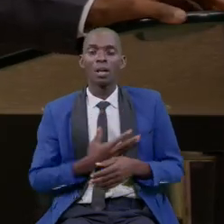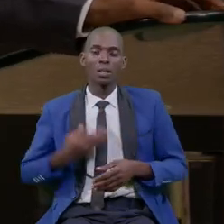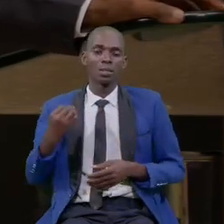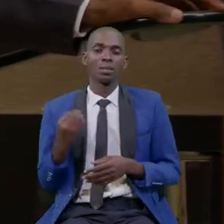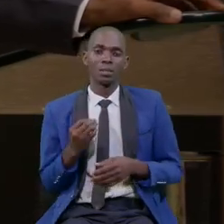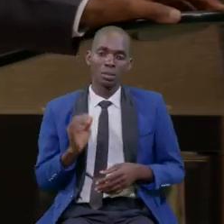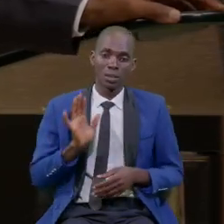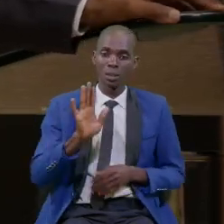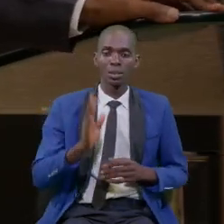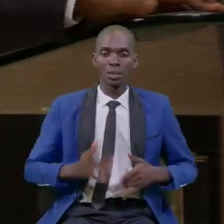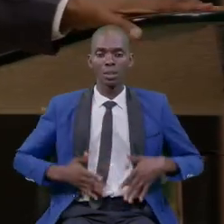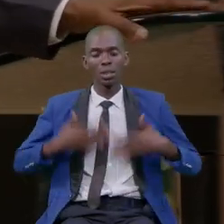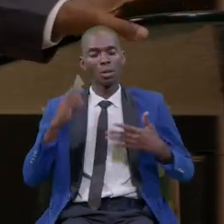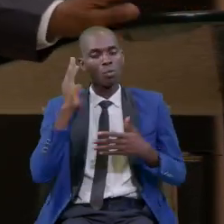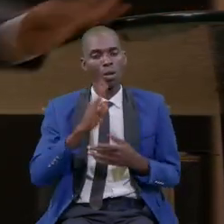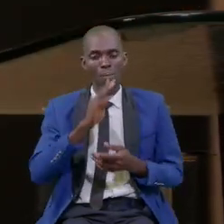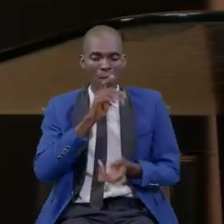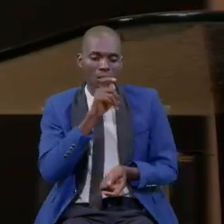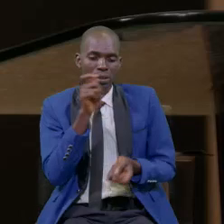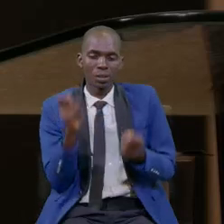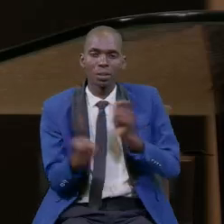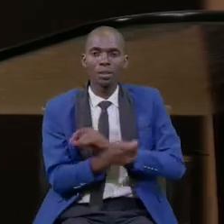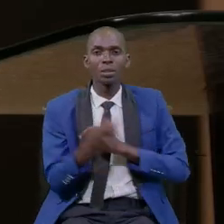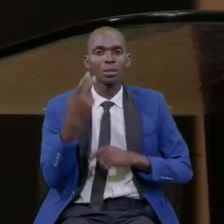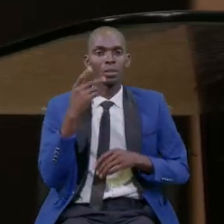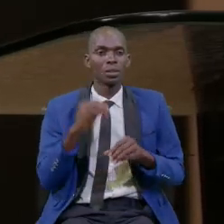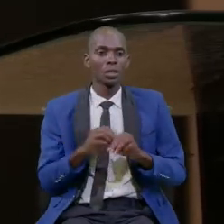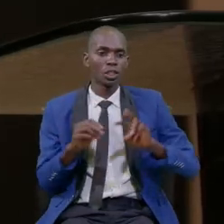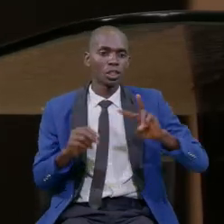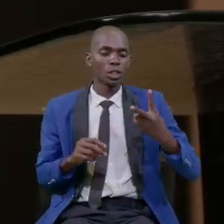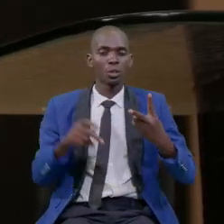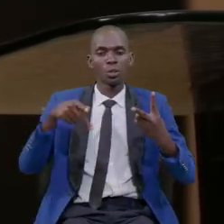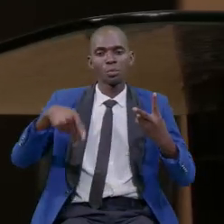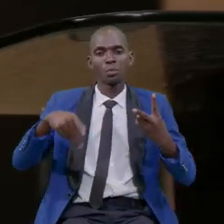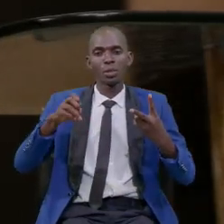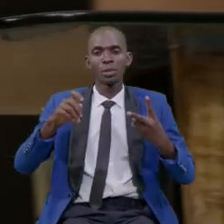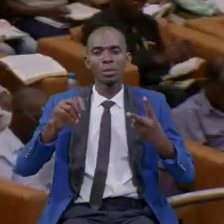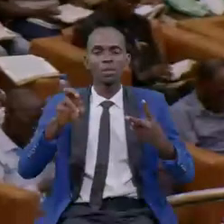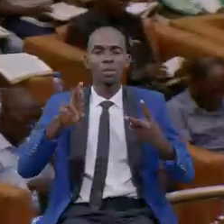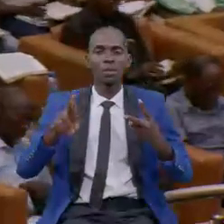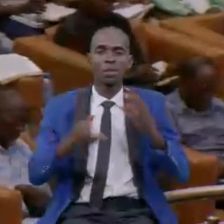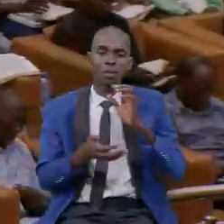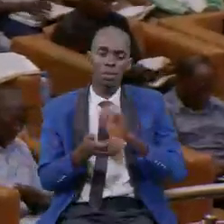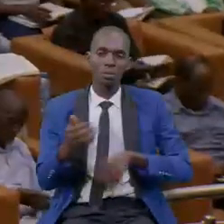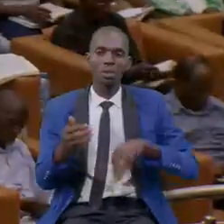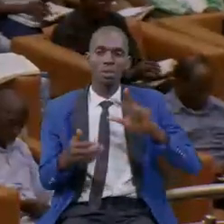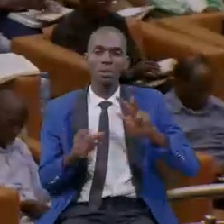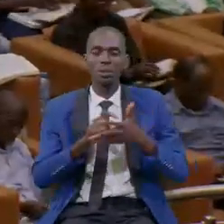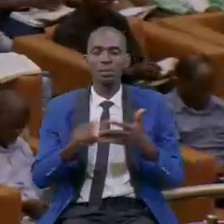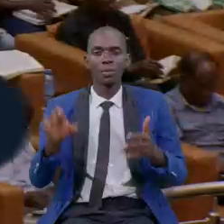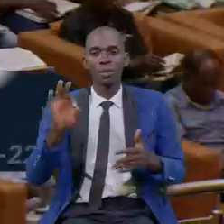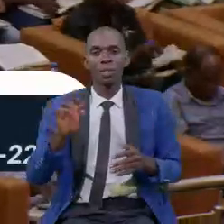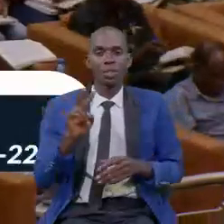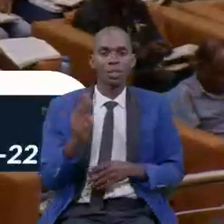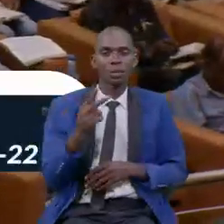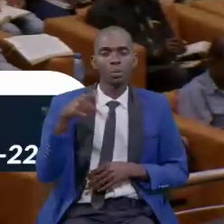be turned around. We're looking at 2 Peter chapter 3, verse 9. In 2 Peter chapter